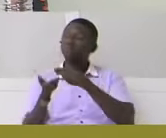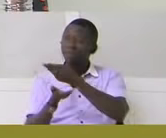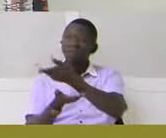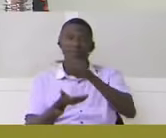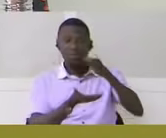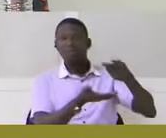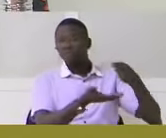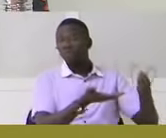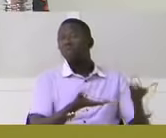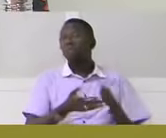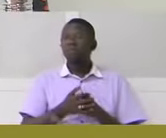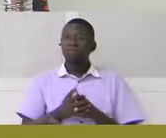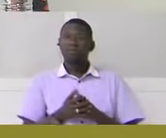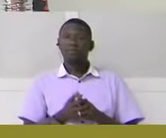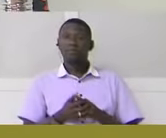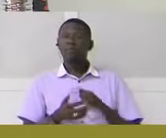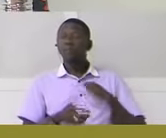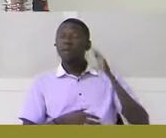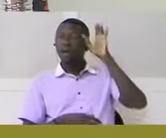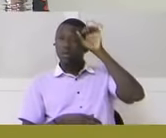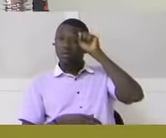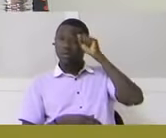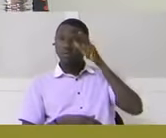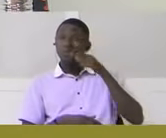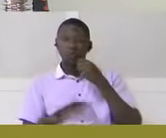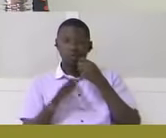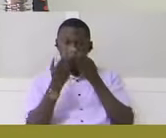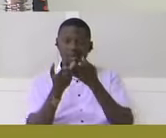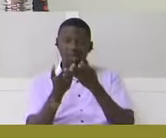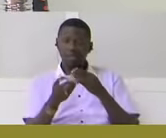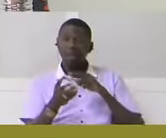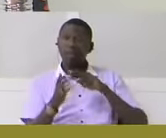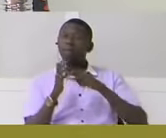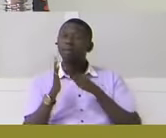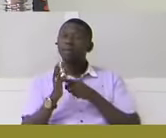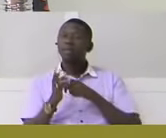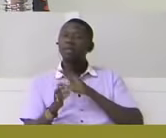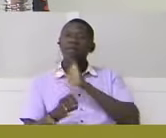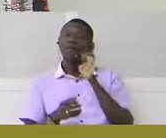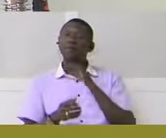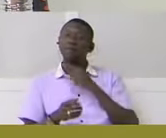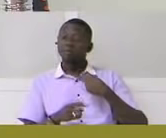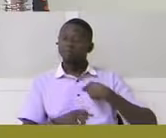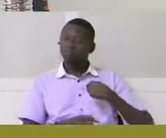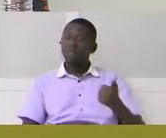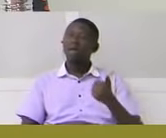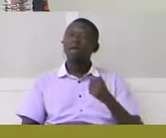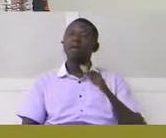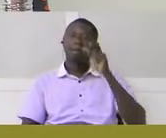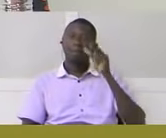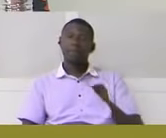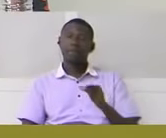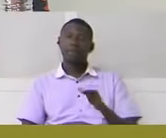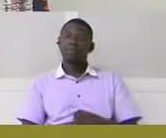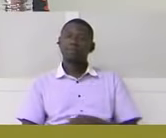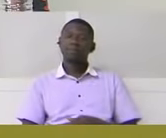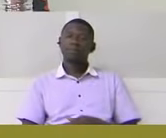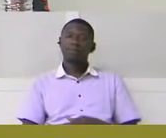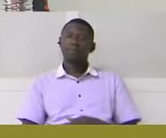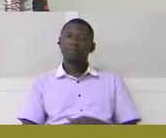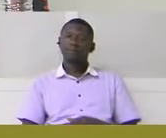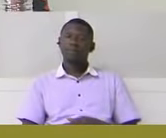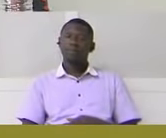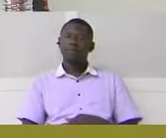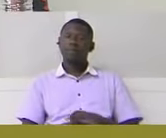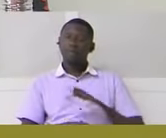long bang among menu long. I assume you imply he was very generous. Wala nyintiko mole menka soroke. He was very much particular